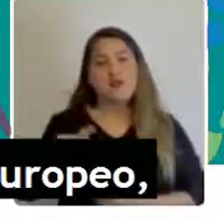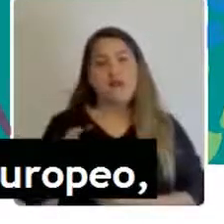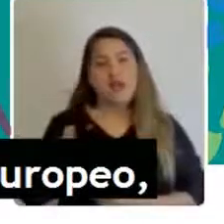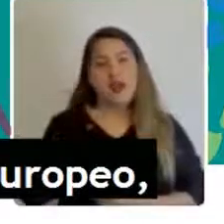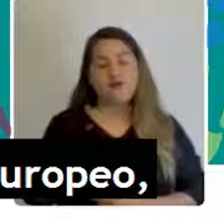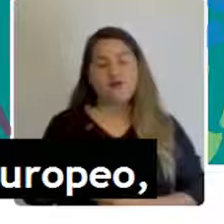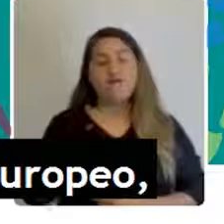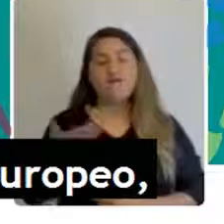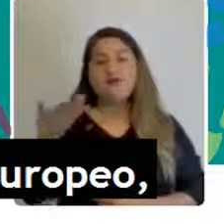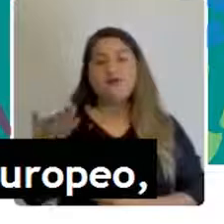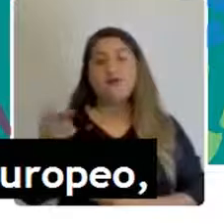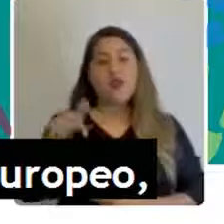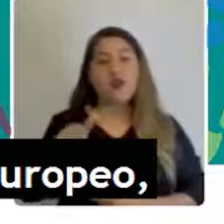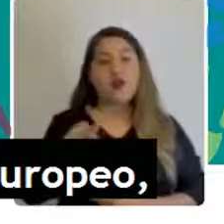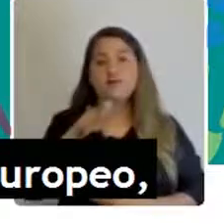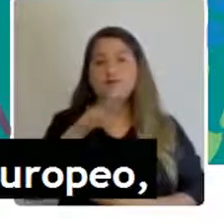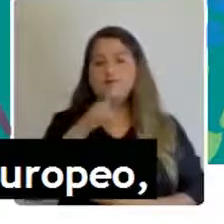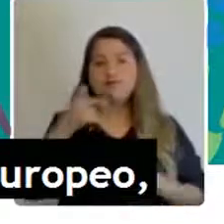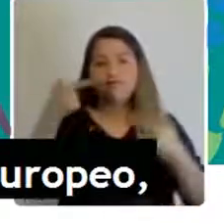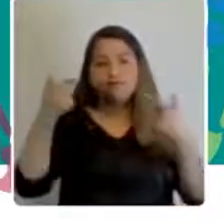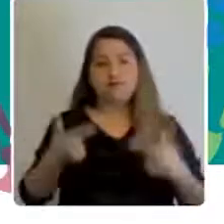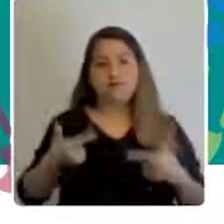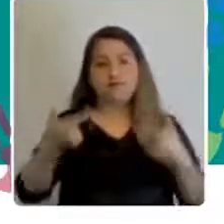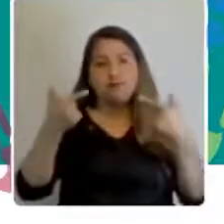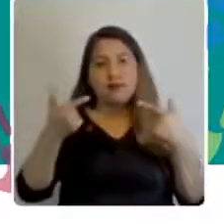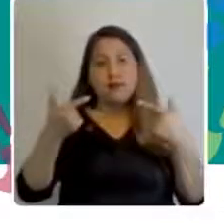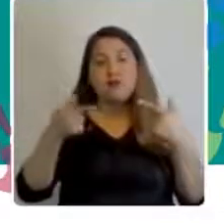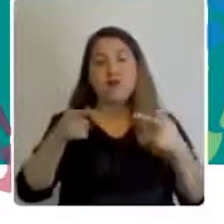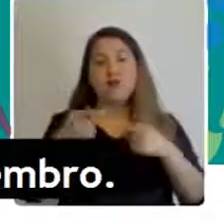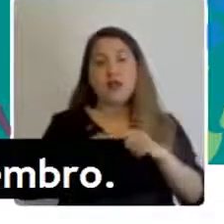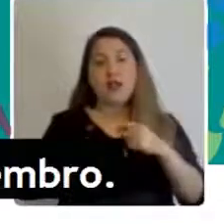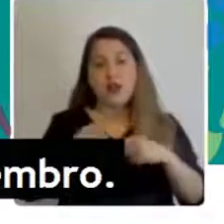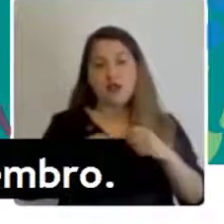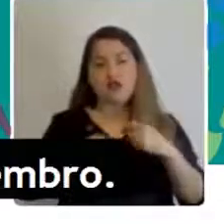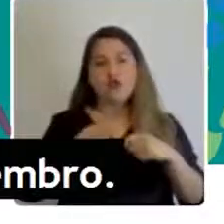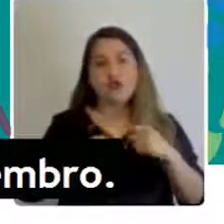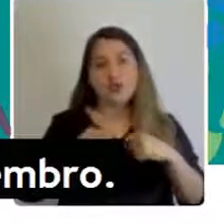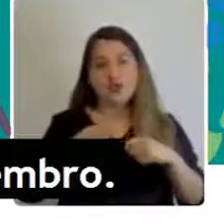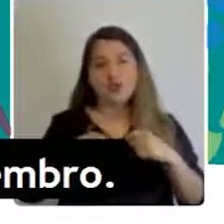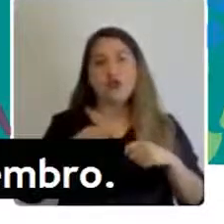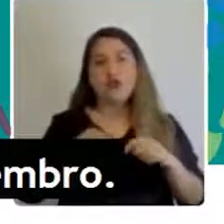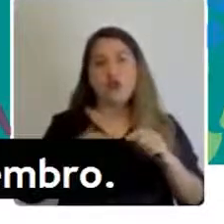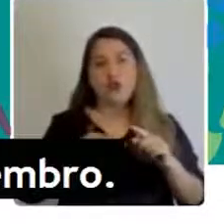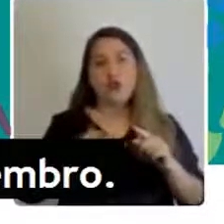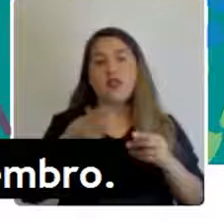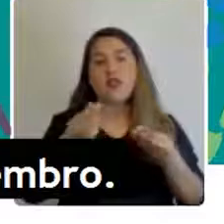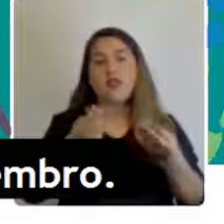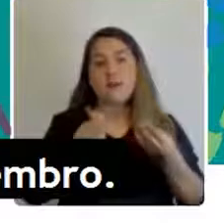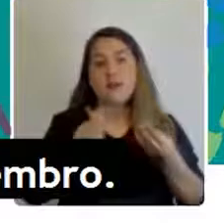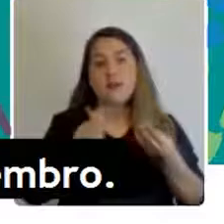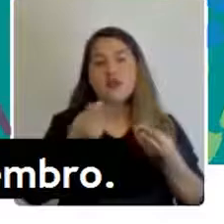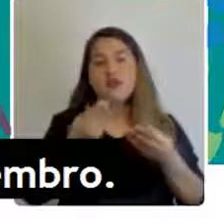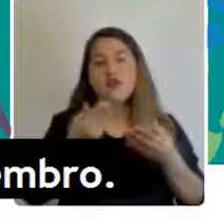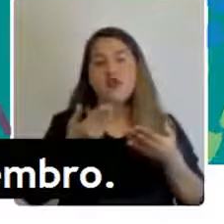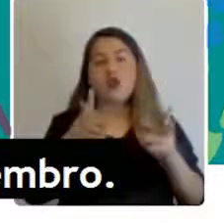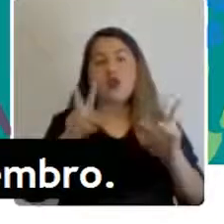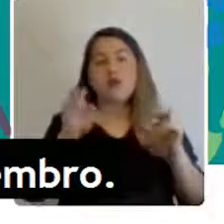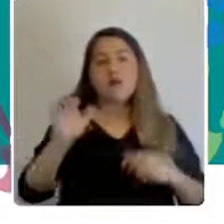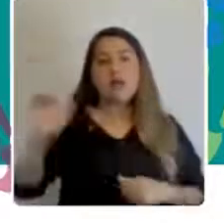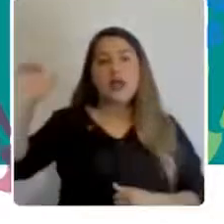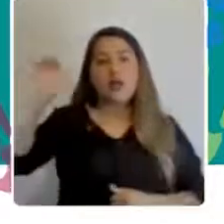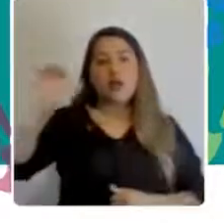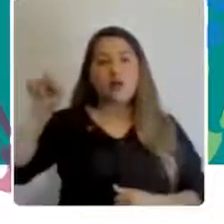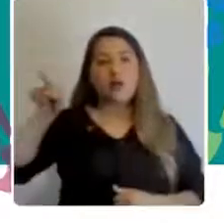a negotiation of the price at the European level. No, there is a negotiation at each member state